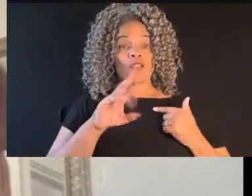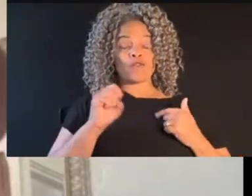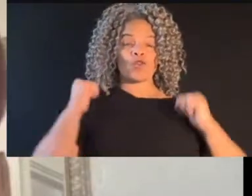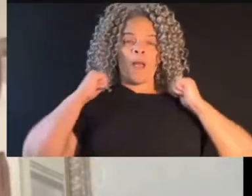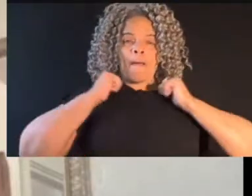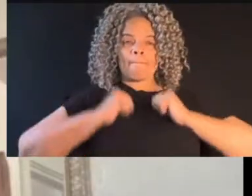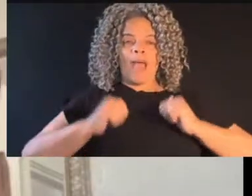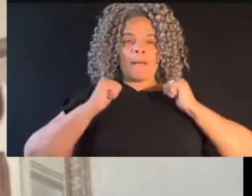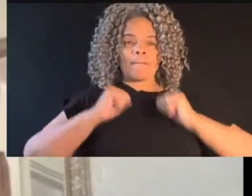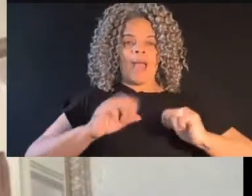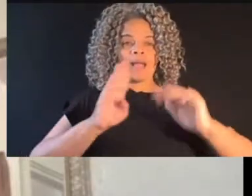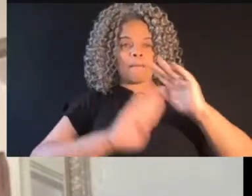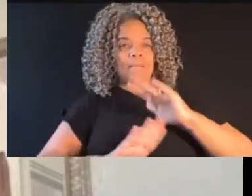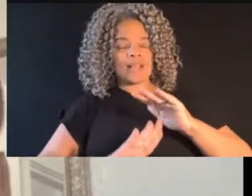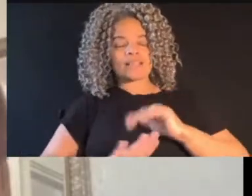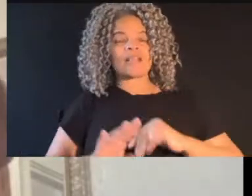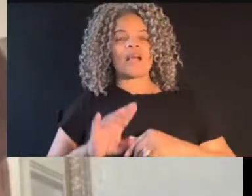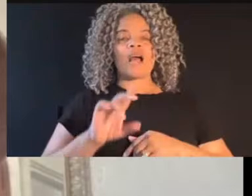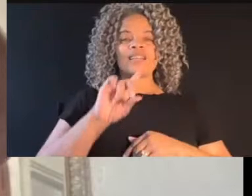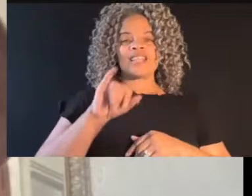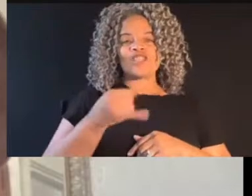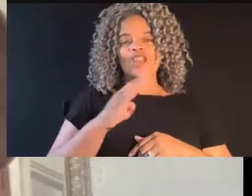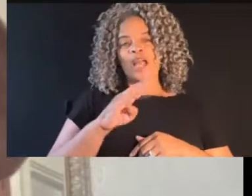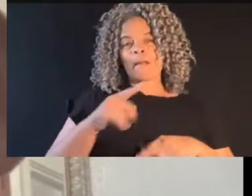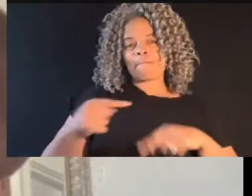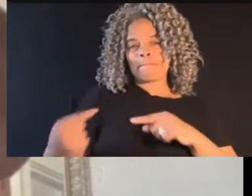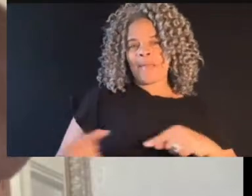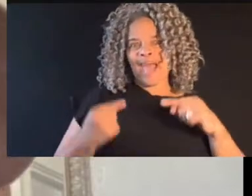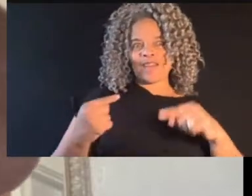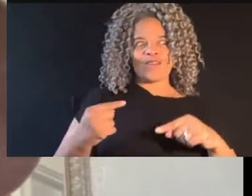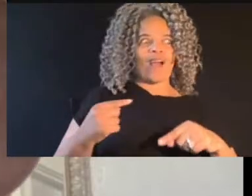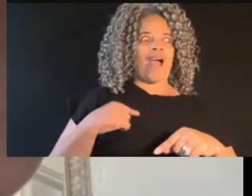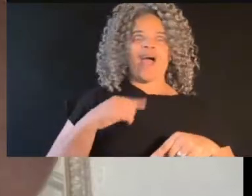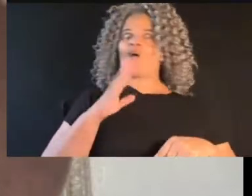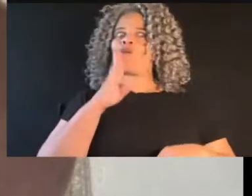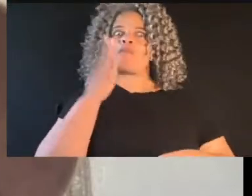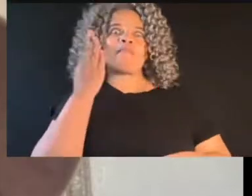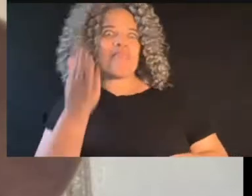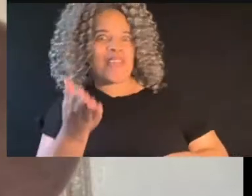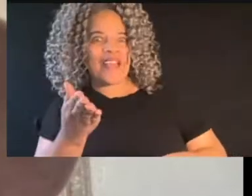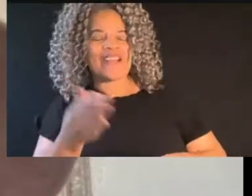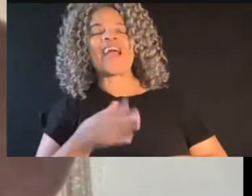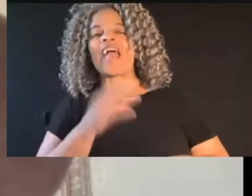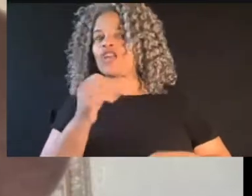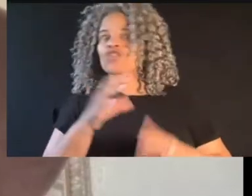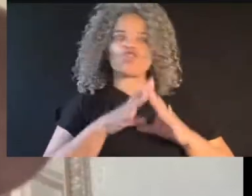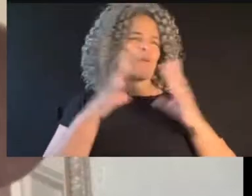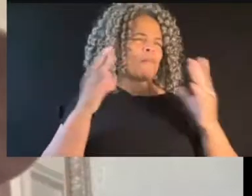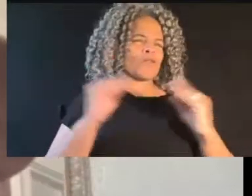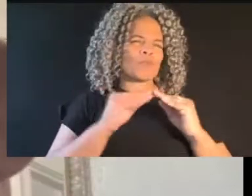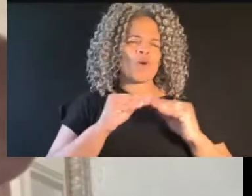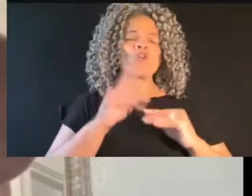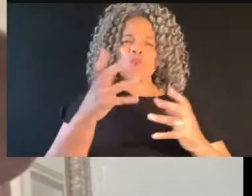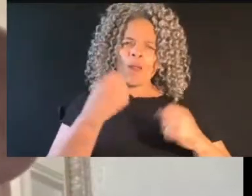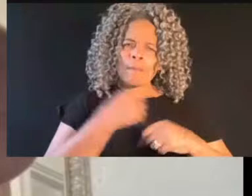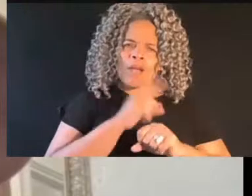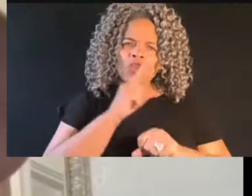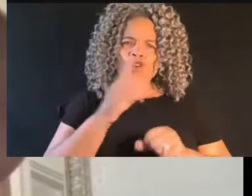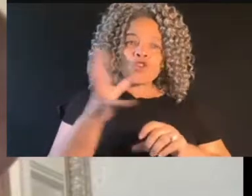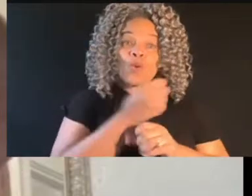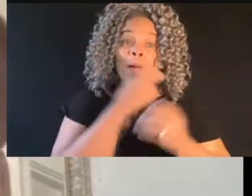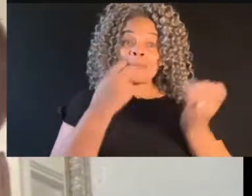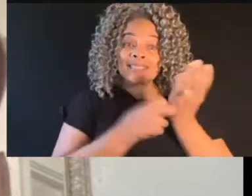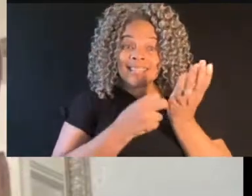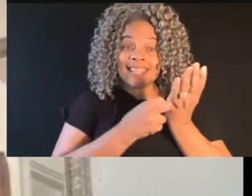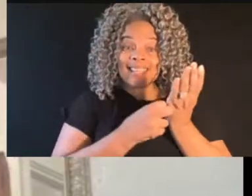basics, a DJ battle. Okay, I'm so going to be there. And there'll be so much more. You want to make sure you grab a ticket and